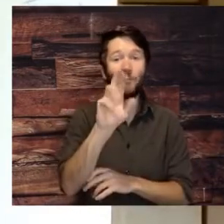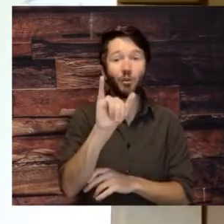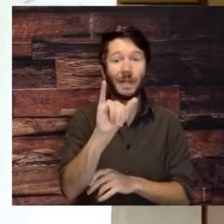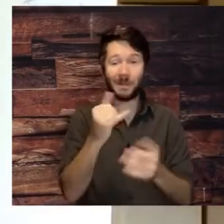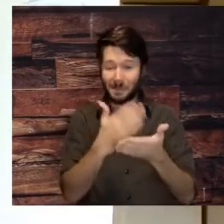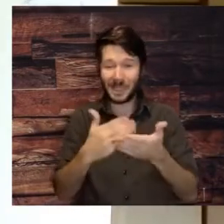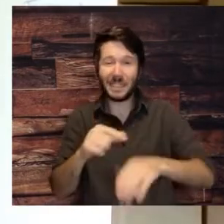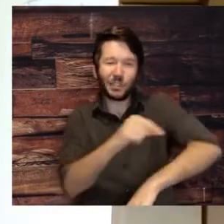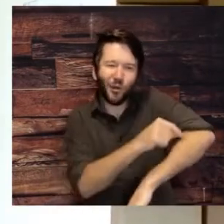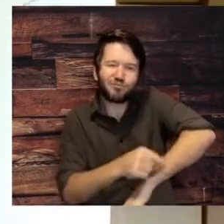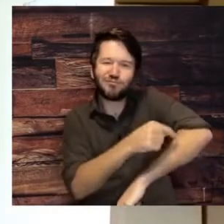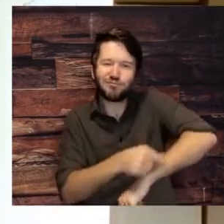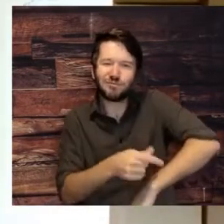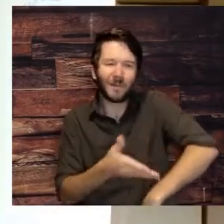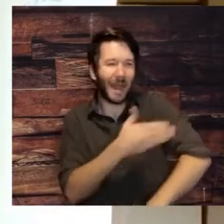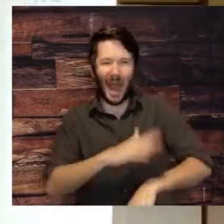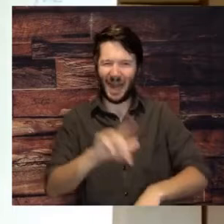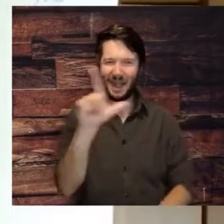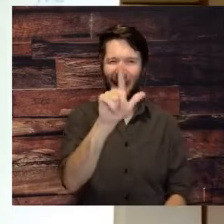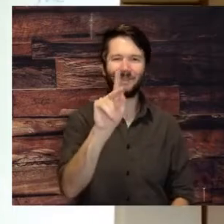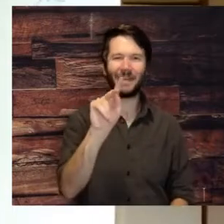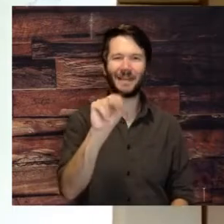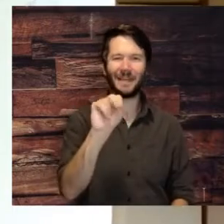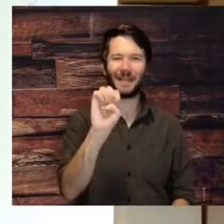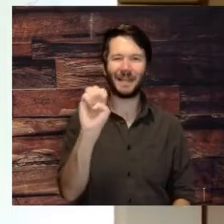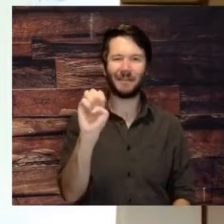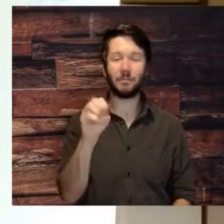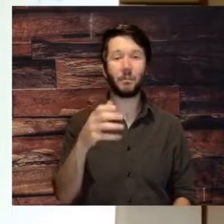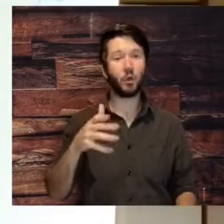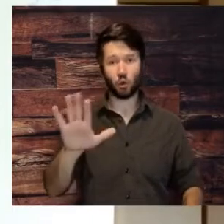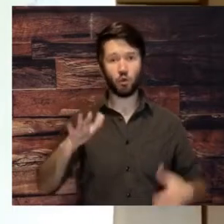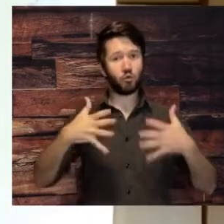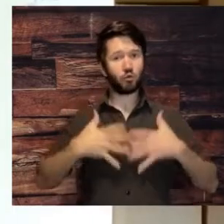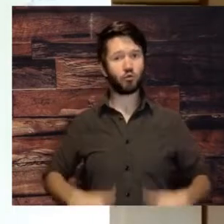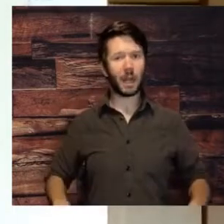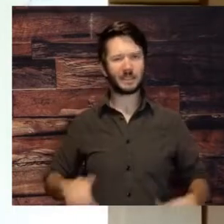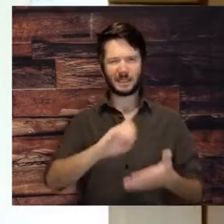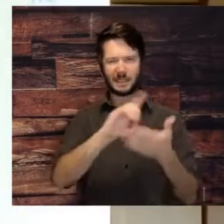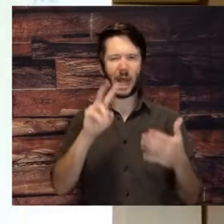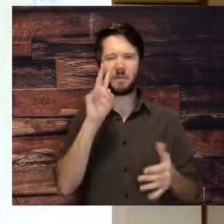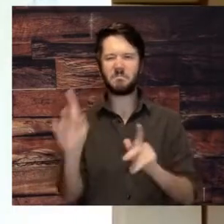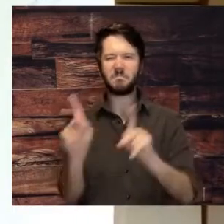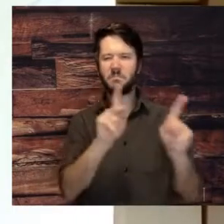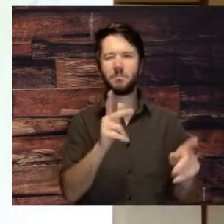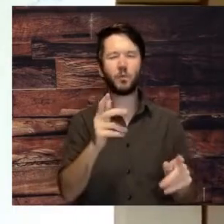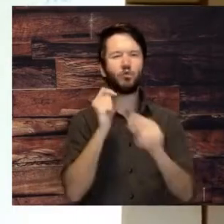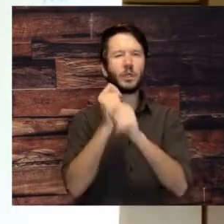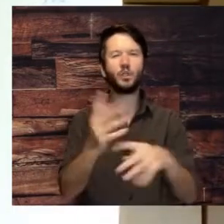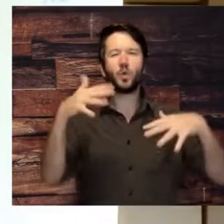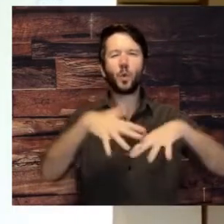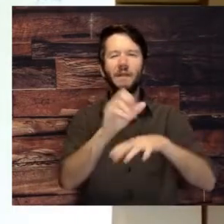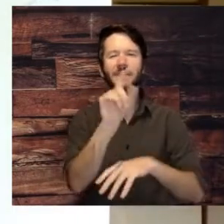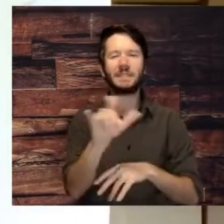ivory pieces hanging from the jewelry on her left knee. Ariel's dress is designed to resemble a traditional